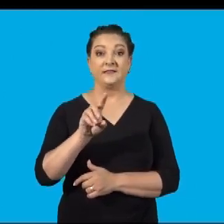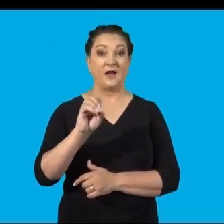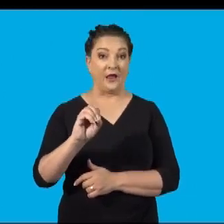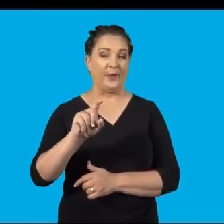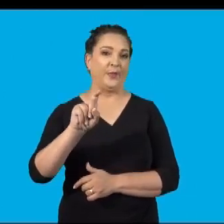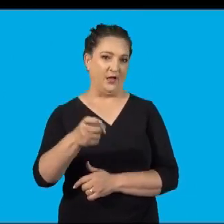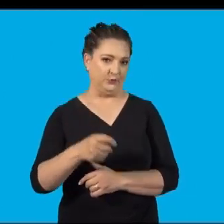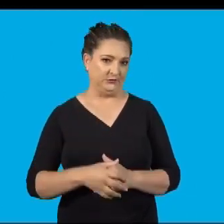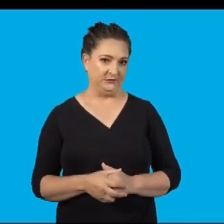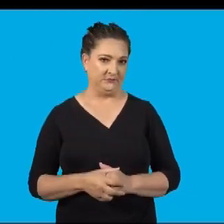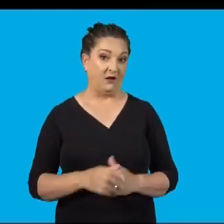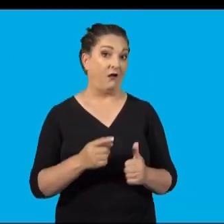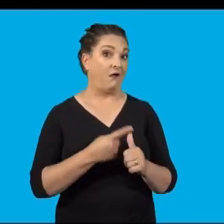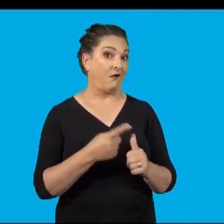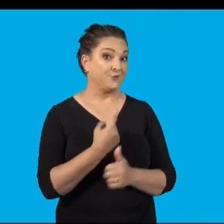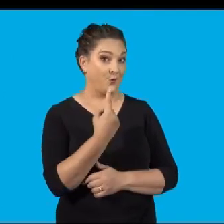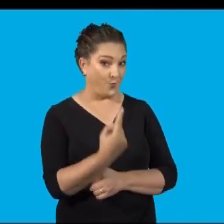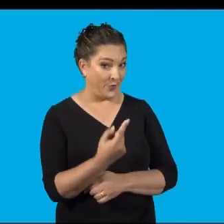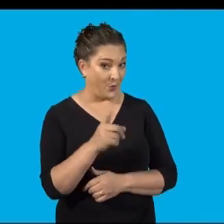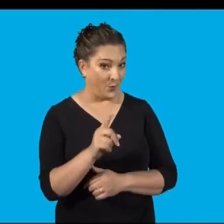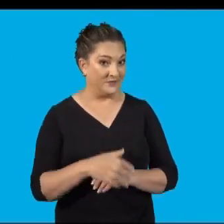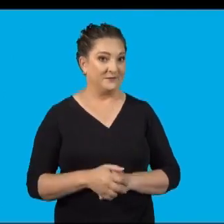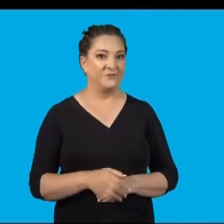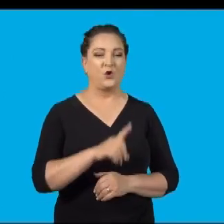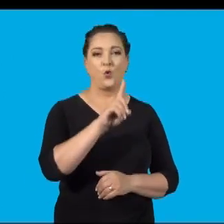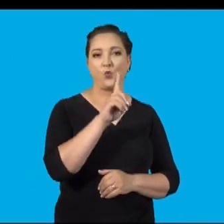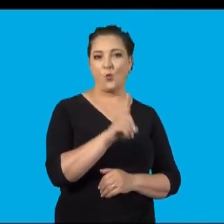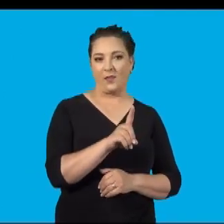1,510,000. So the answer to number 1 becomes